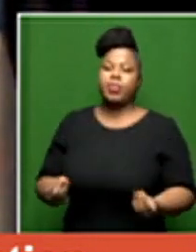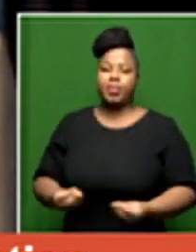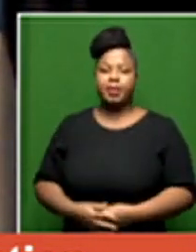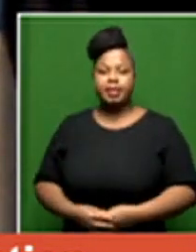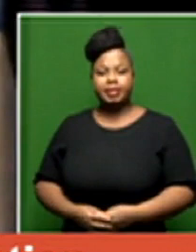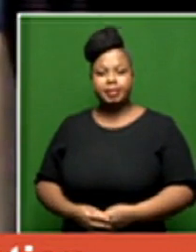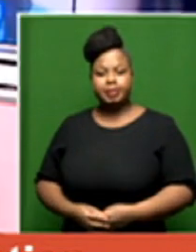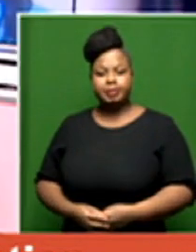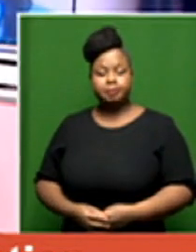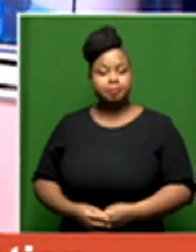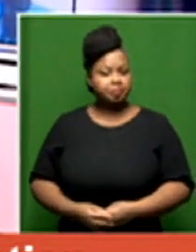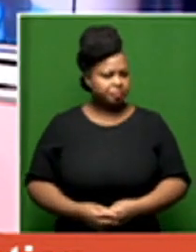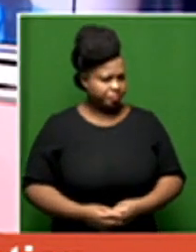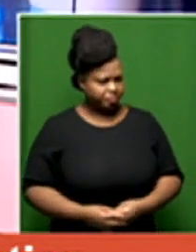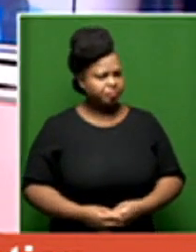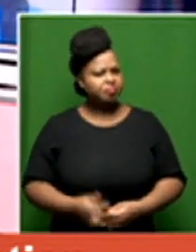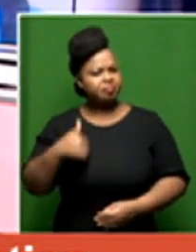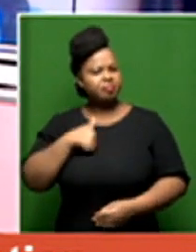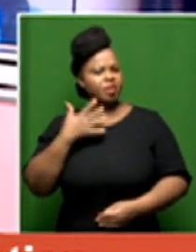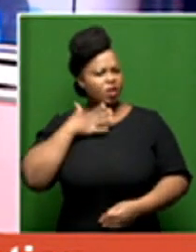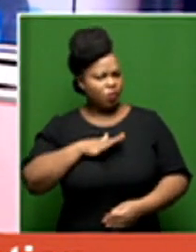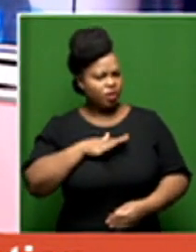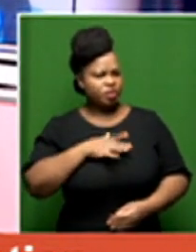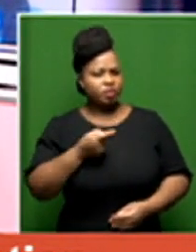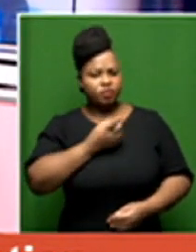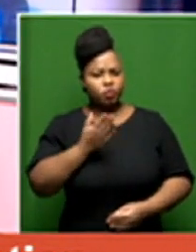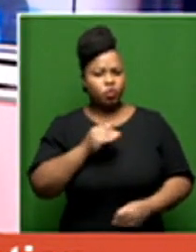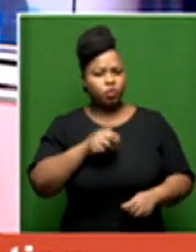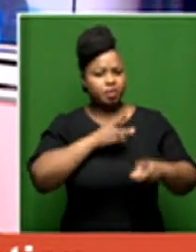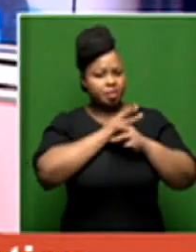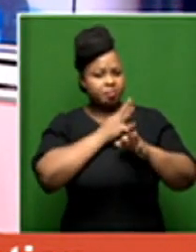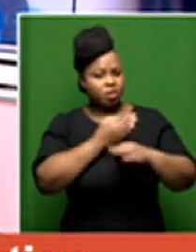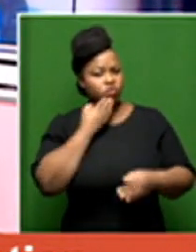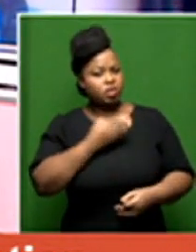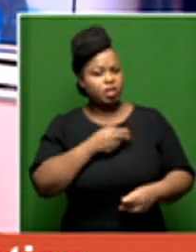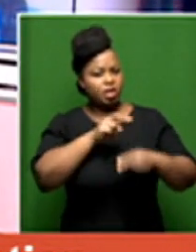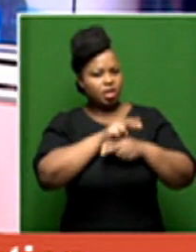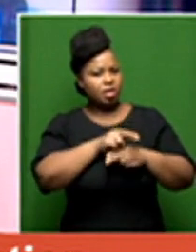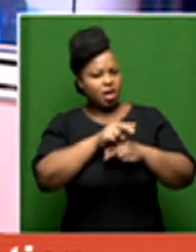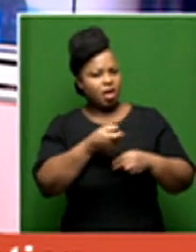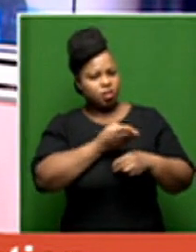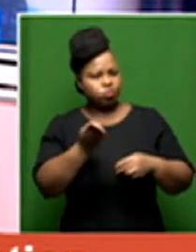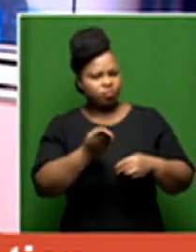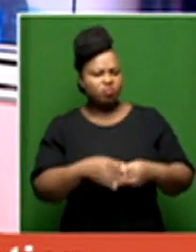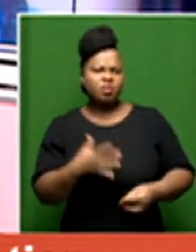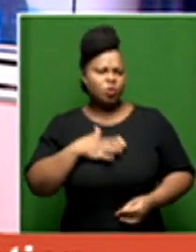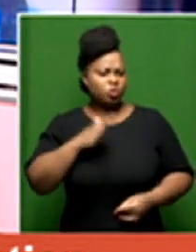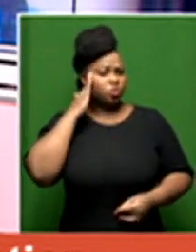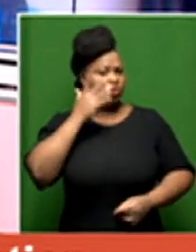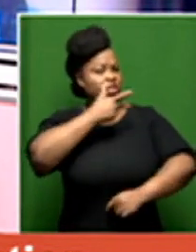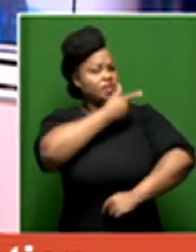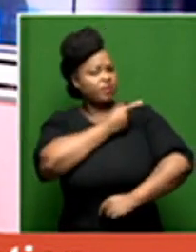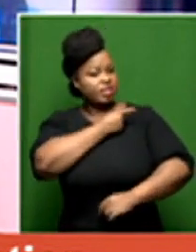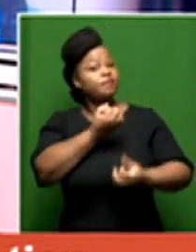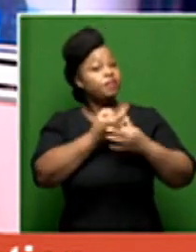children. Elizabeth, I just want to, for the benefit of parents and guardians, are these